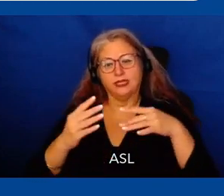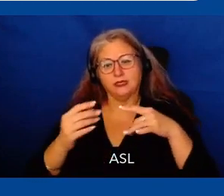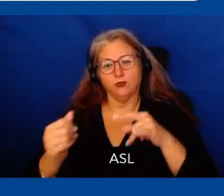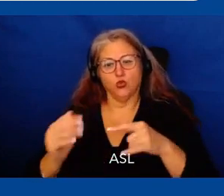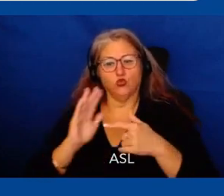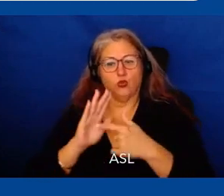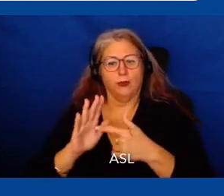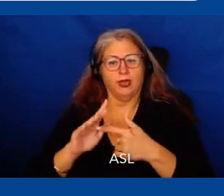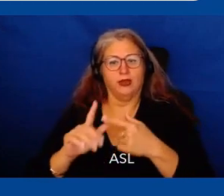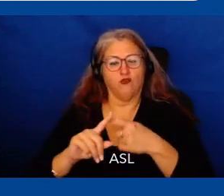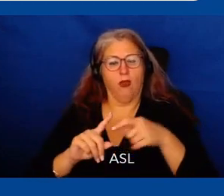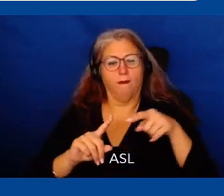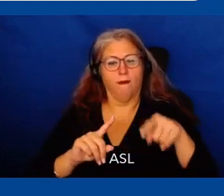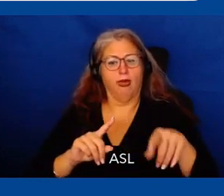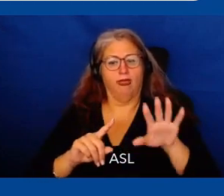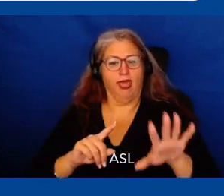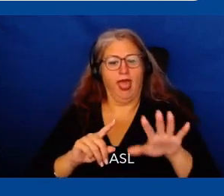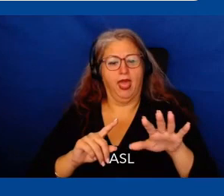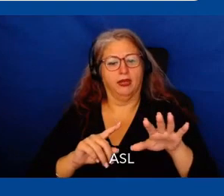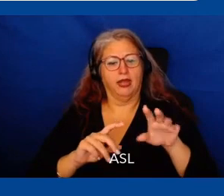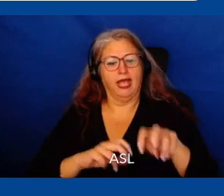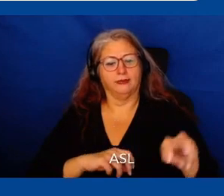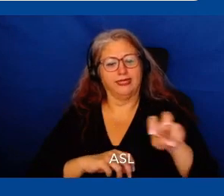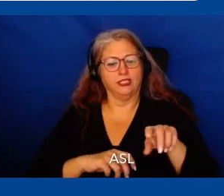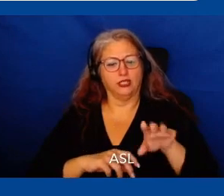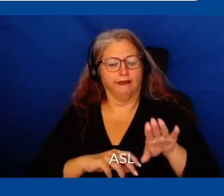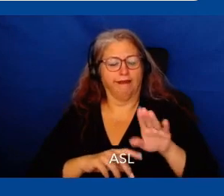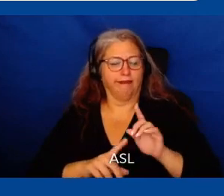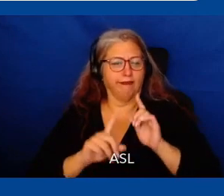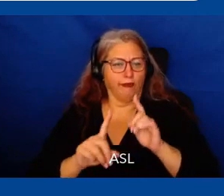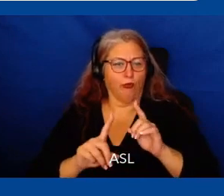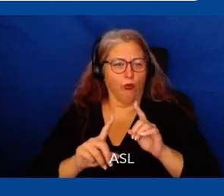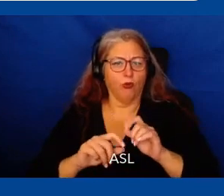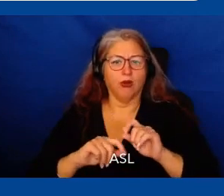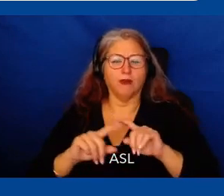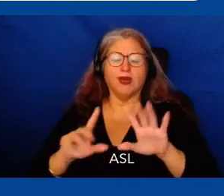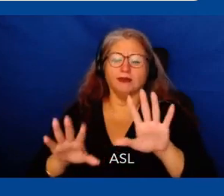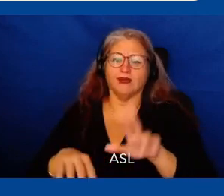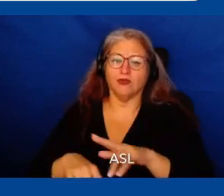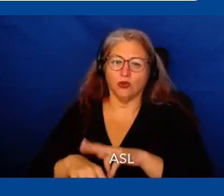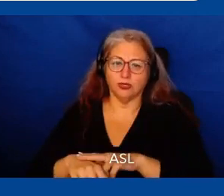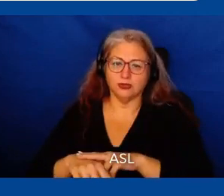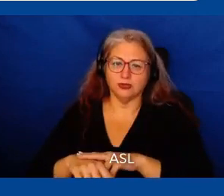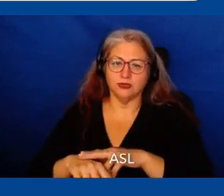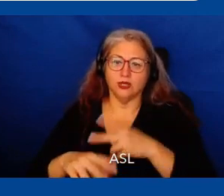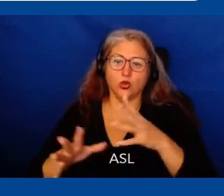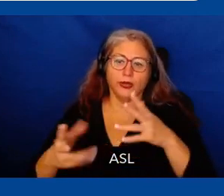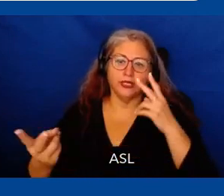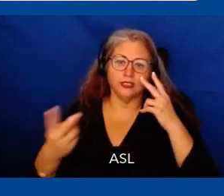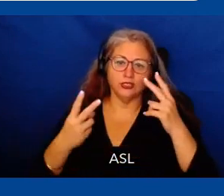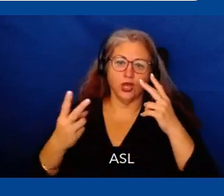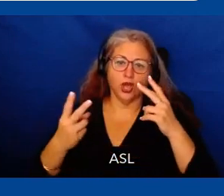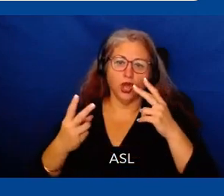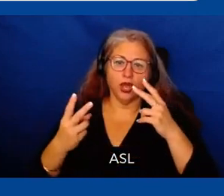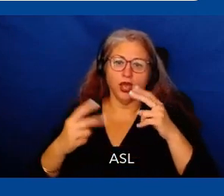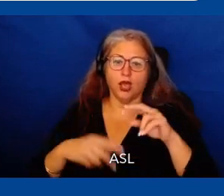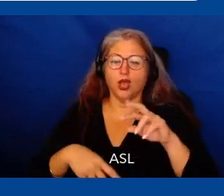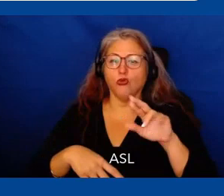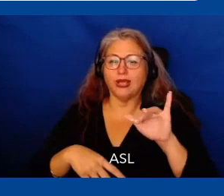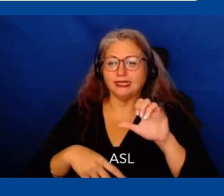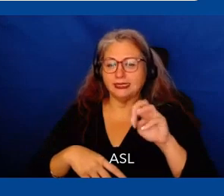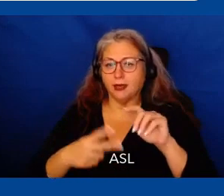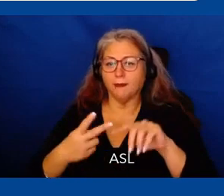expedition was trying to do, right? But of course we saw racism, we